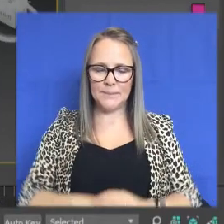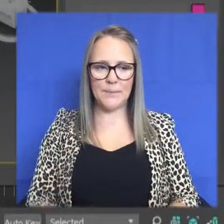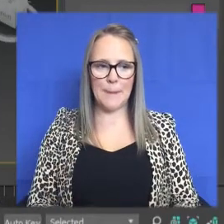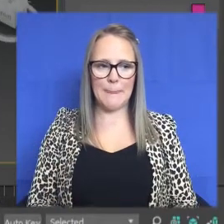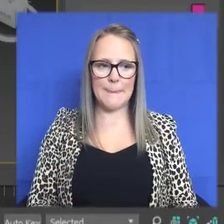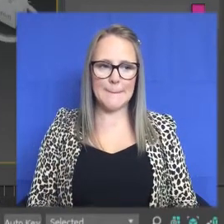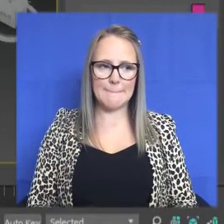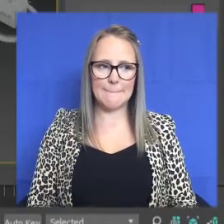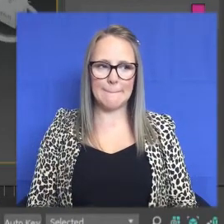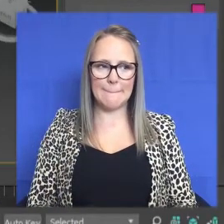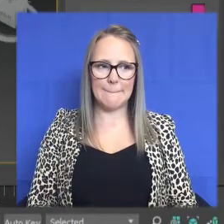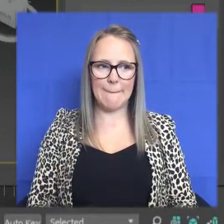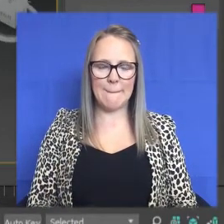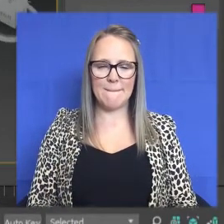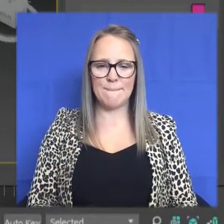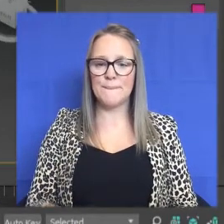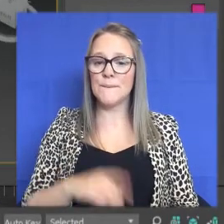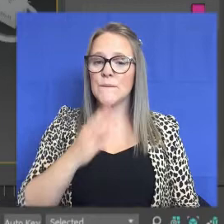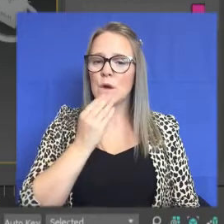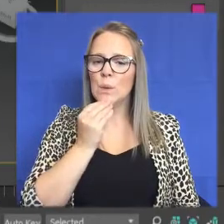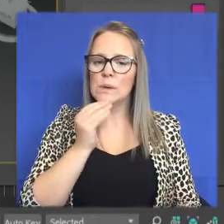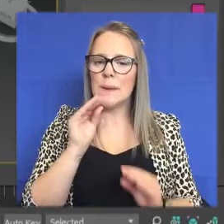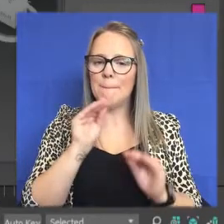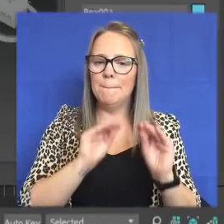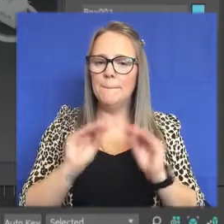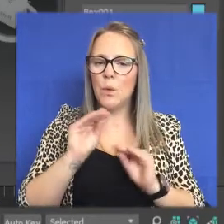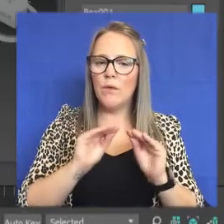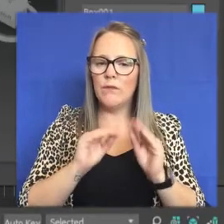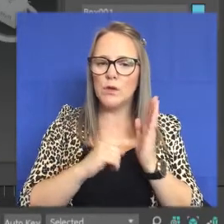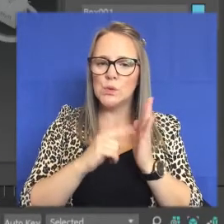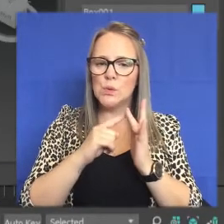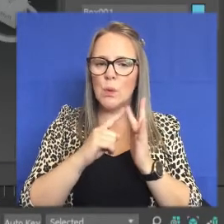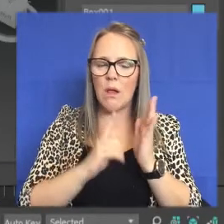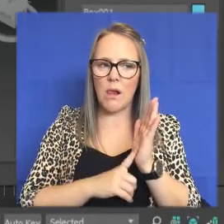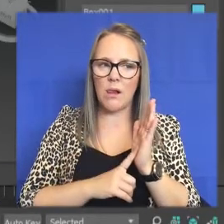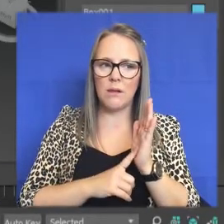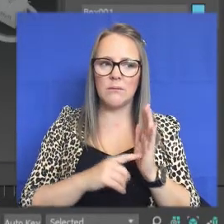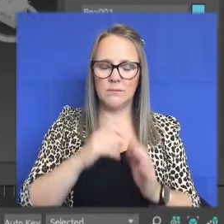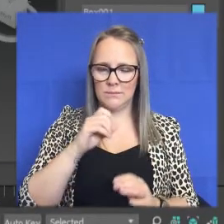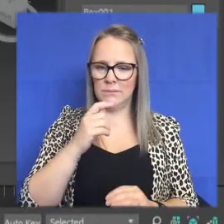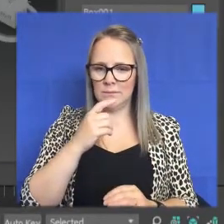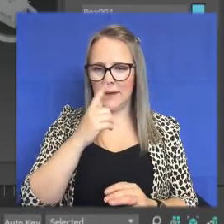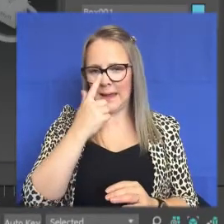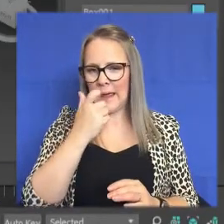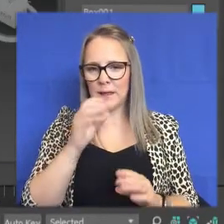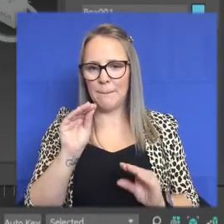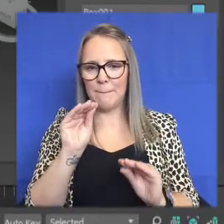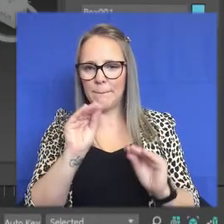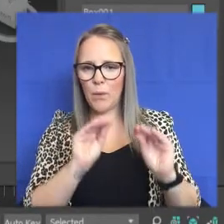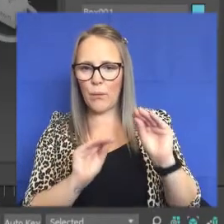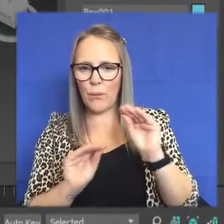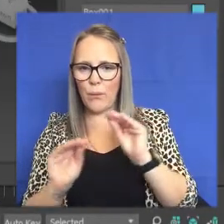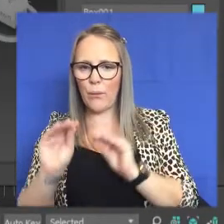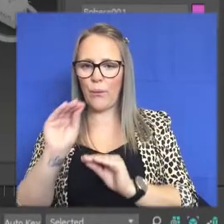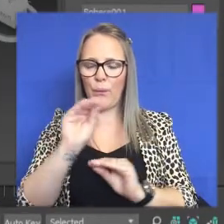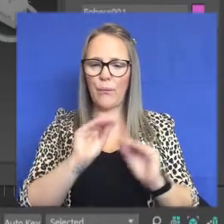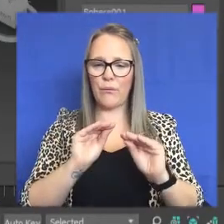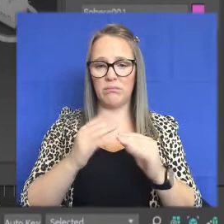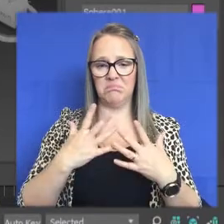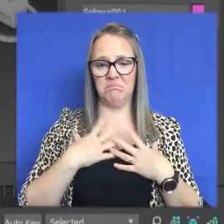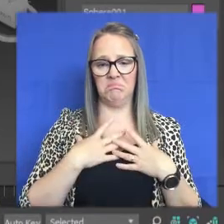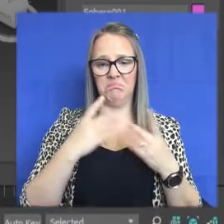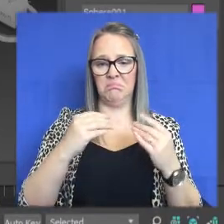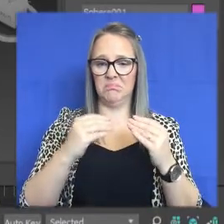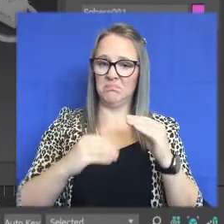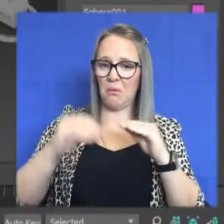Now, if you can use the move tool, we're going to start repositioning these objects around